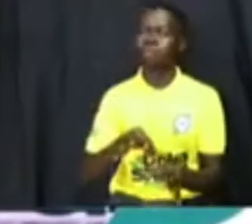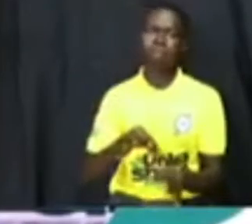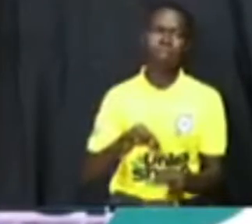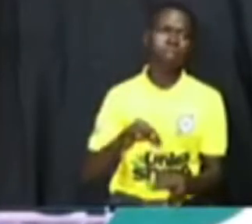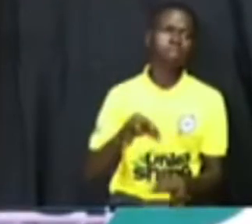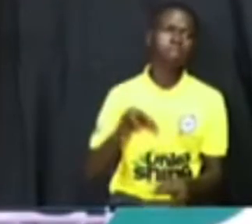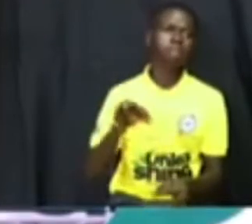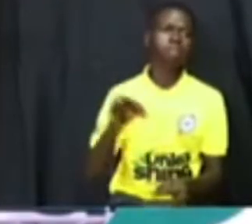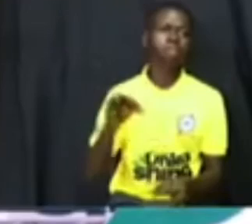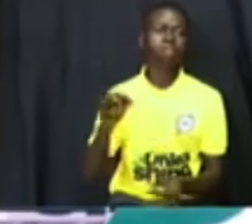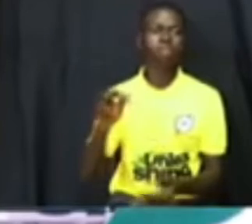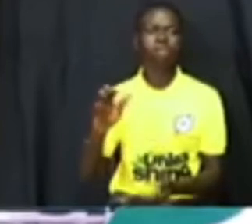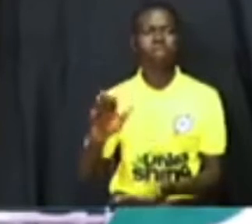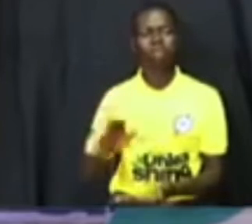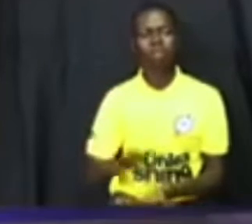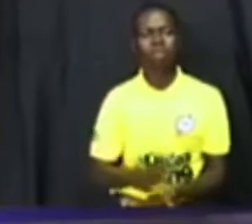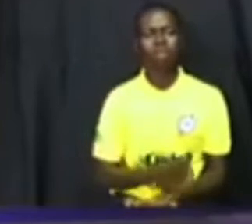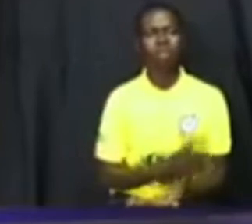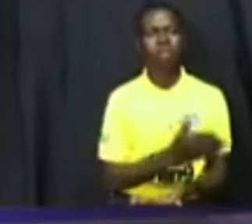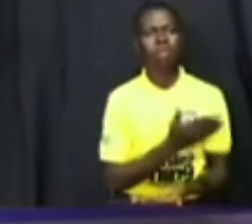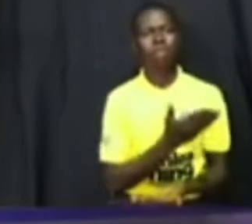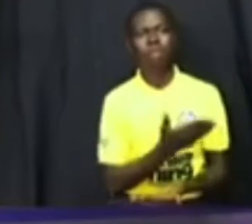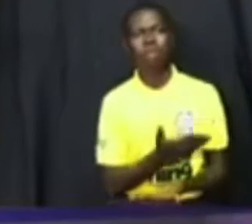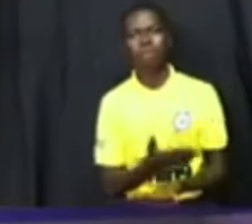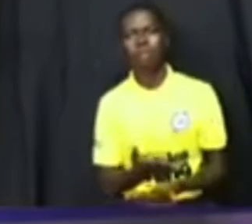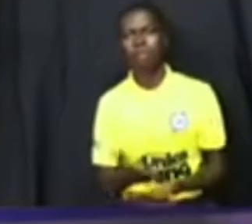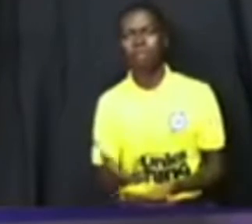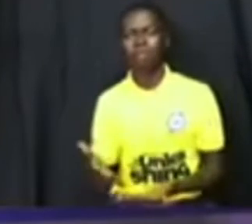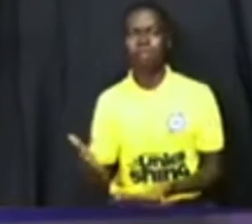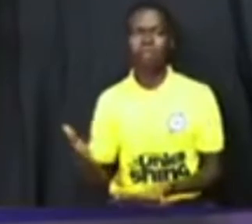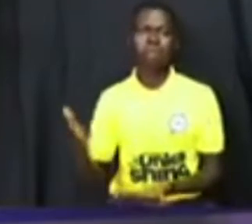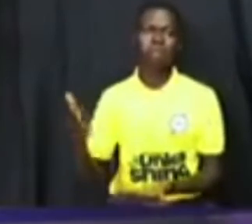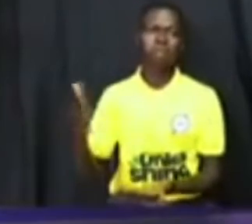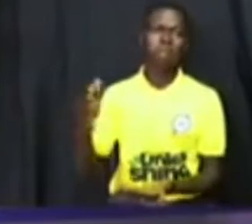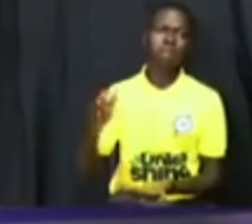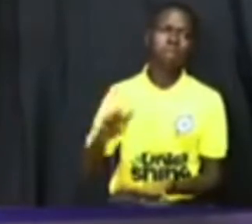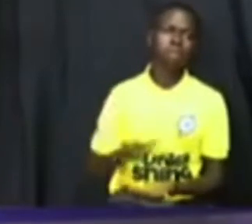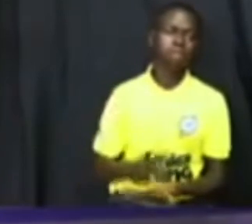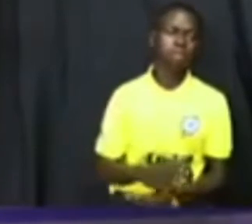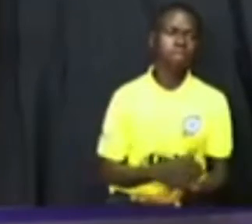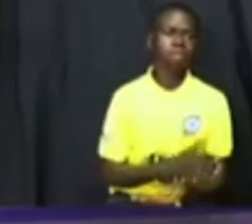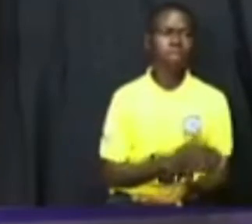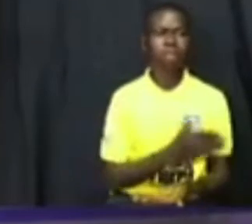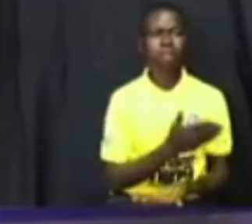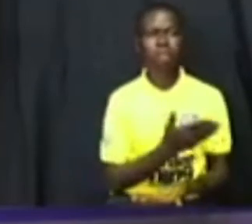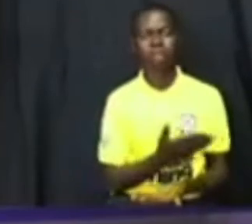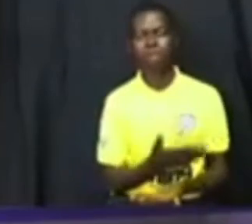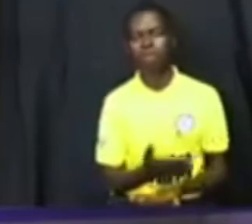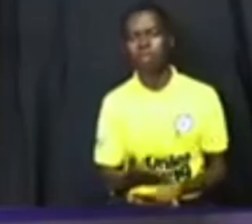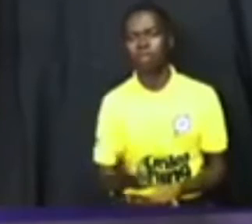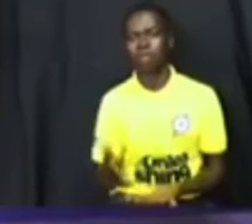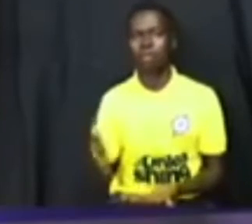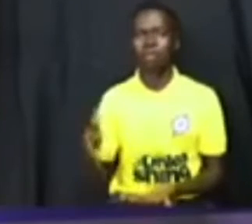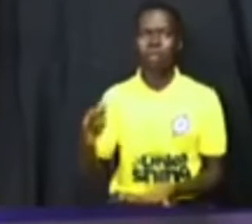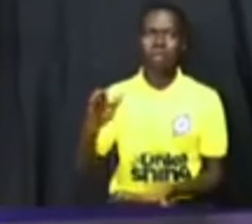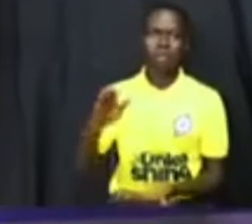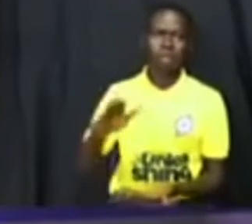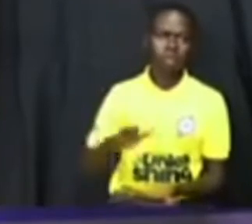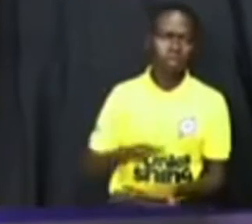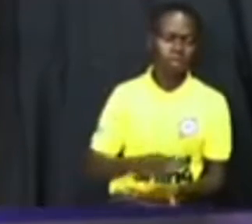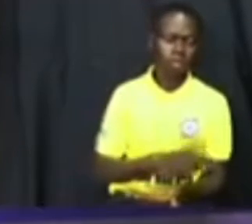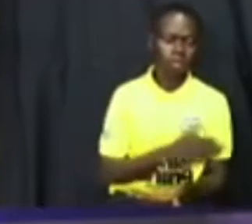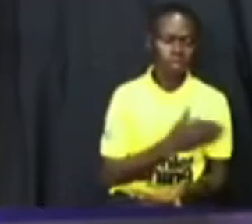soul. My rest is complete as I see